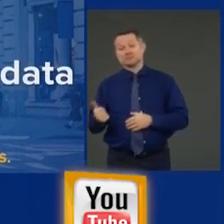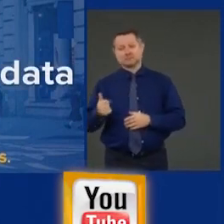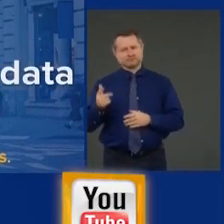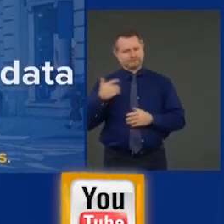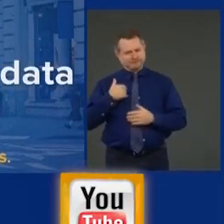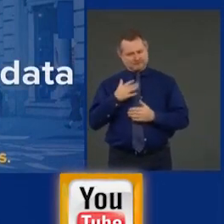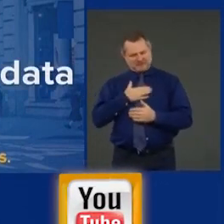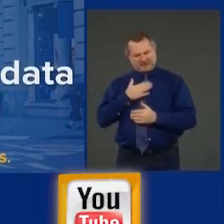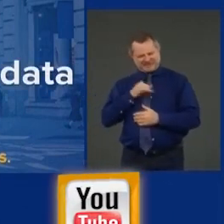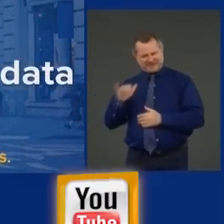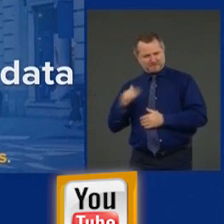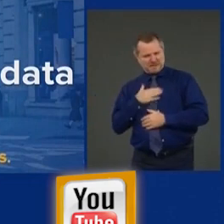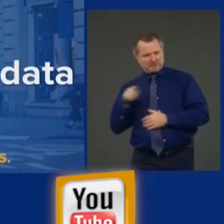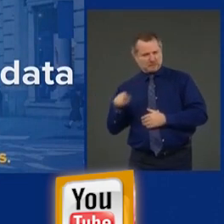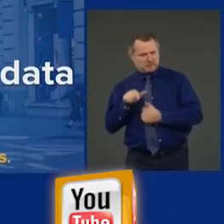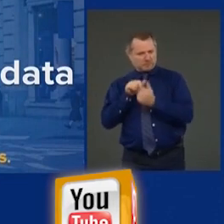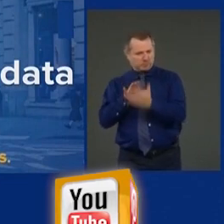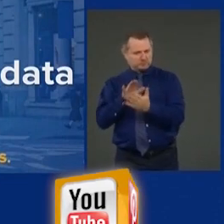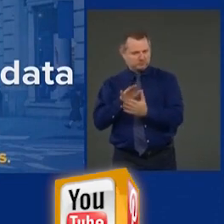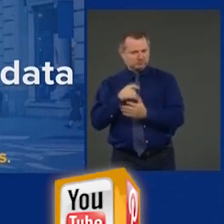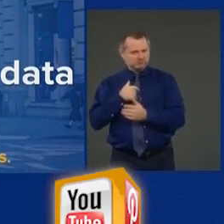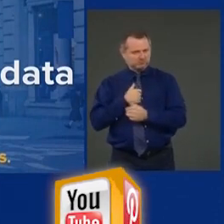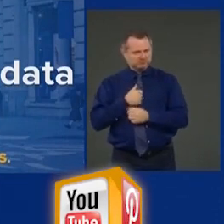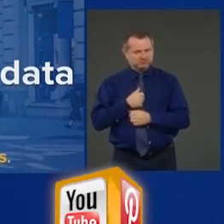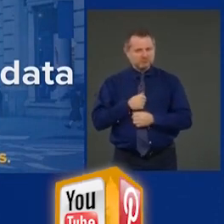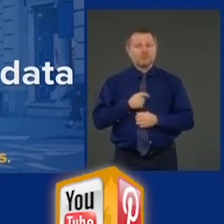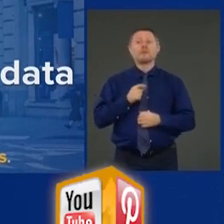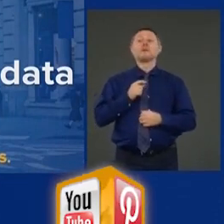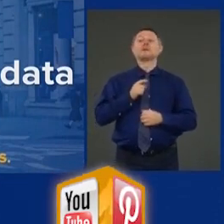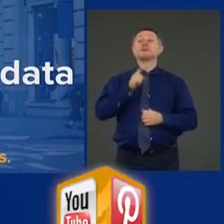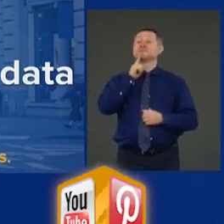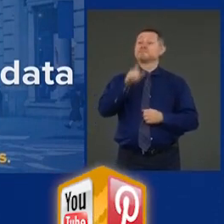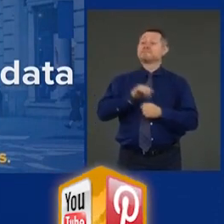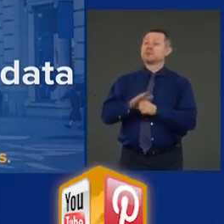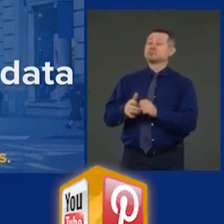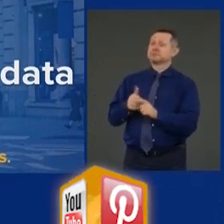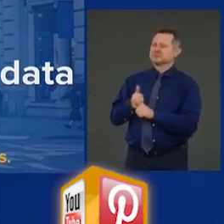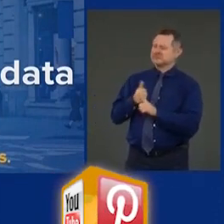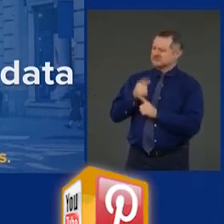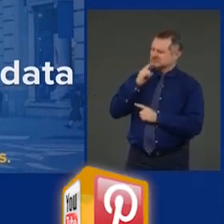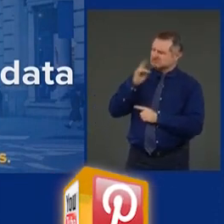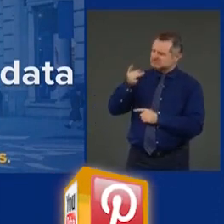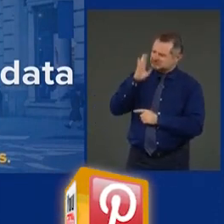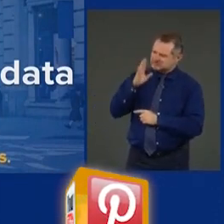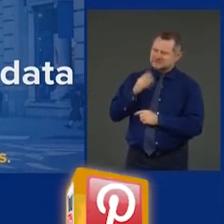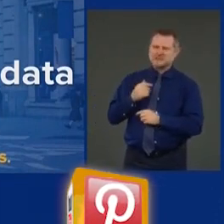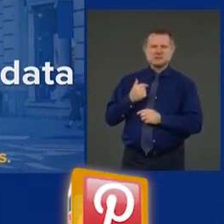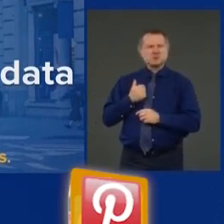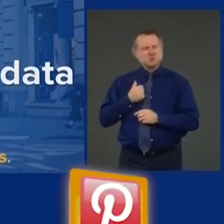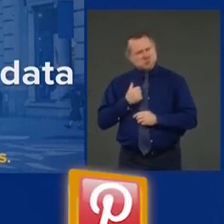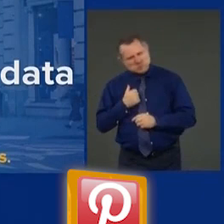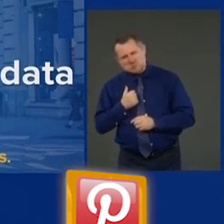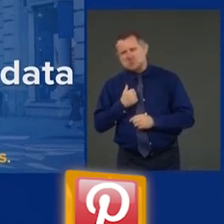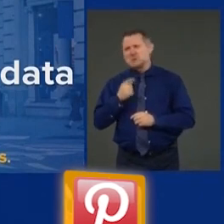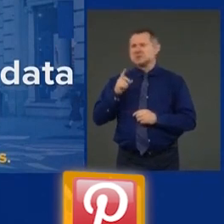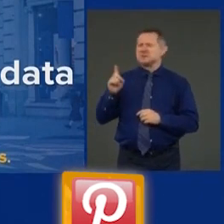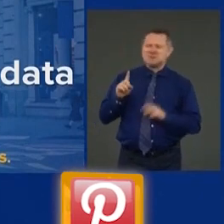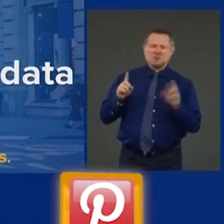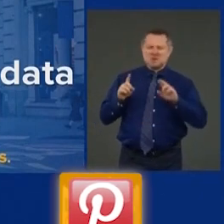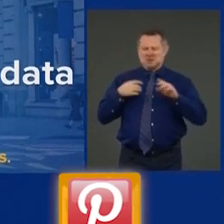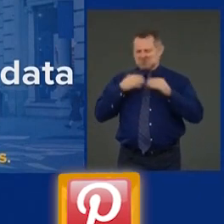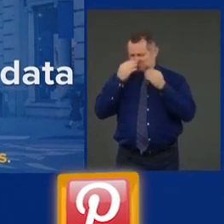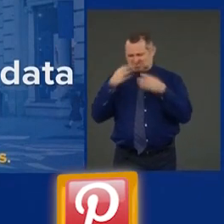advocated, this state followed, which is it's a virus, don't use political rhetoric, use science